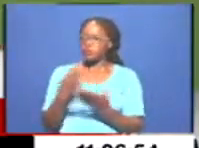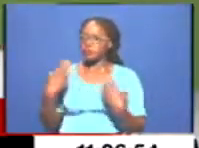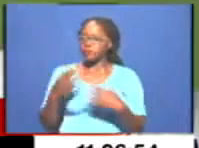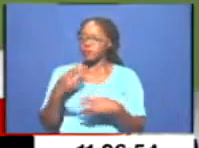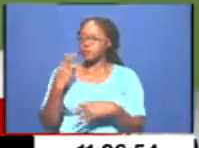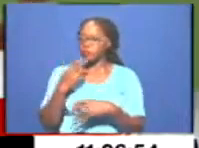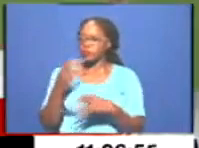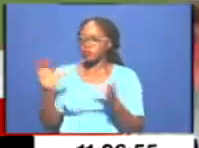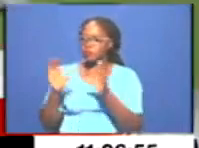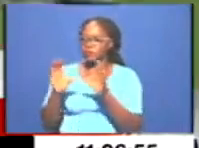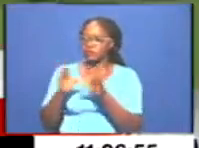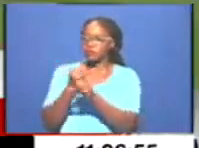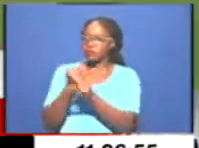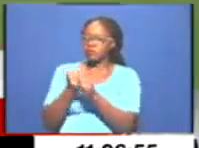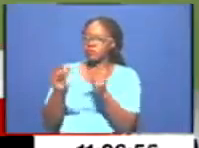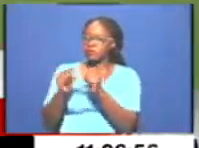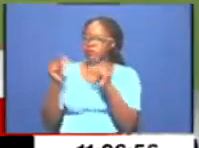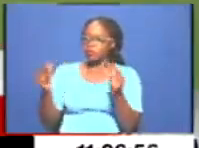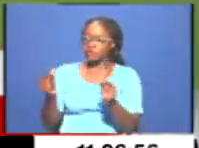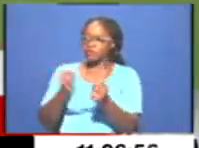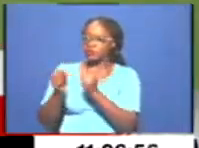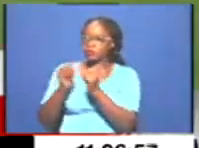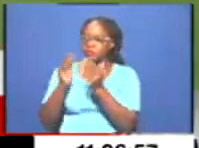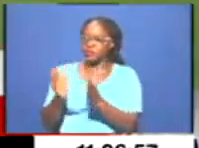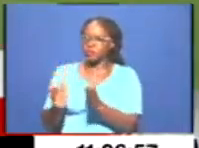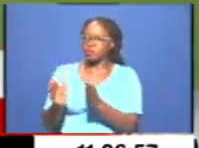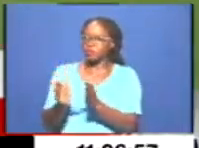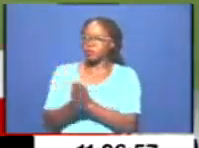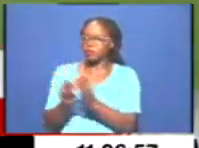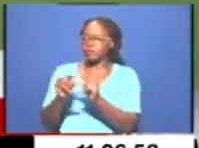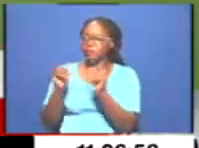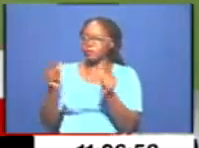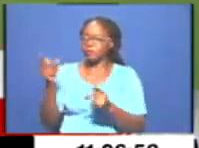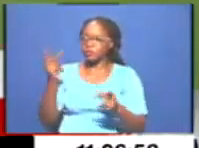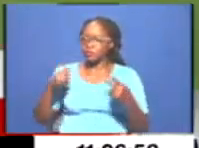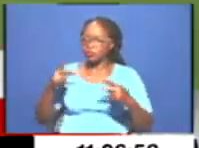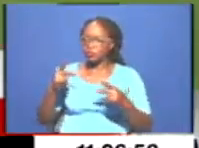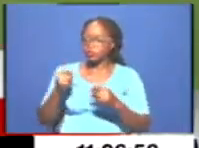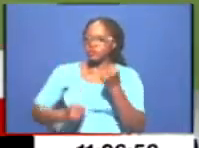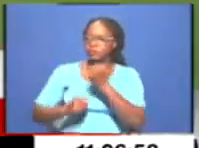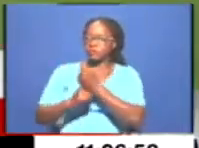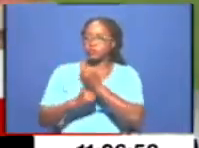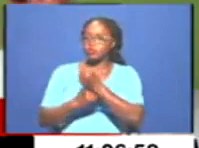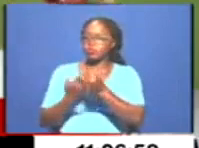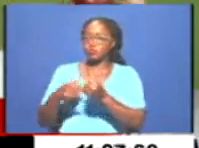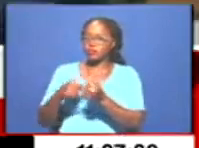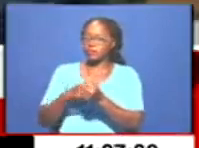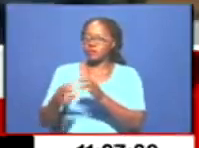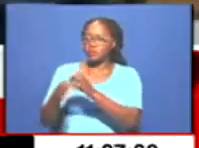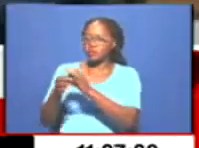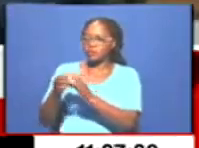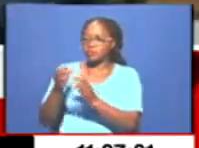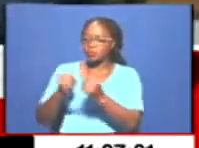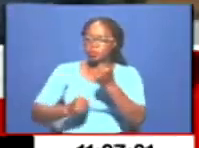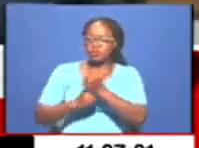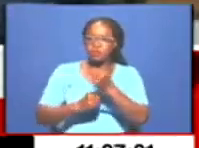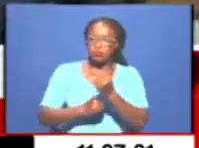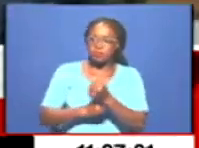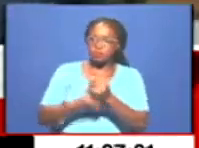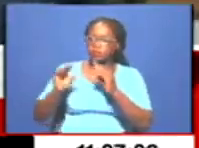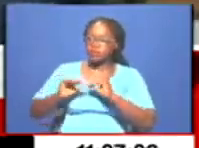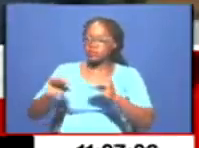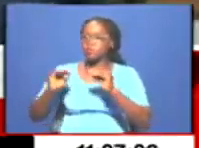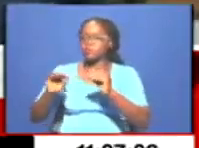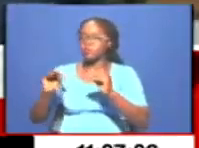done great work. They are great administrators. They are great people who have supported us in terms of corporate sponsorship, in terms of education. So